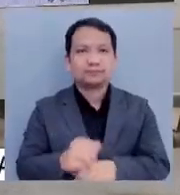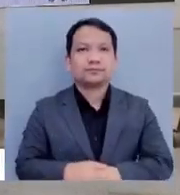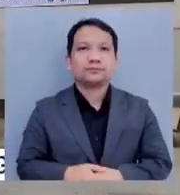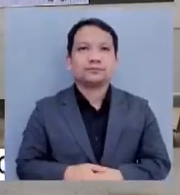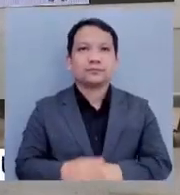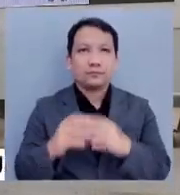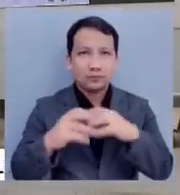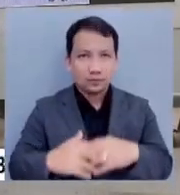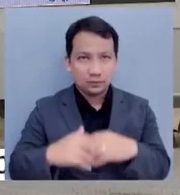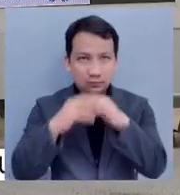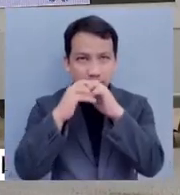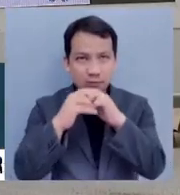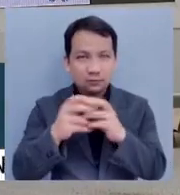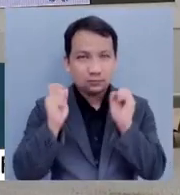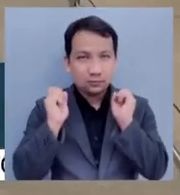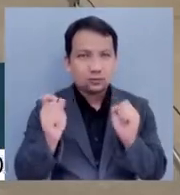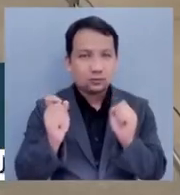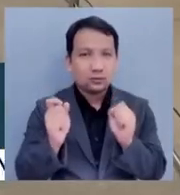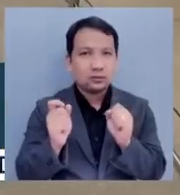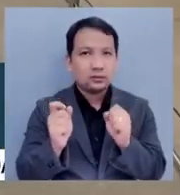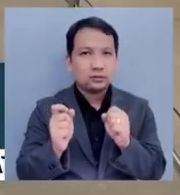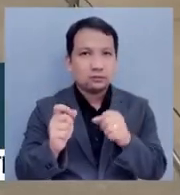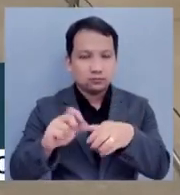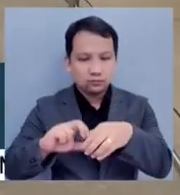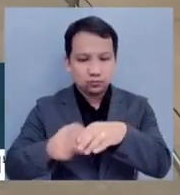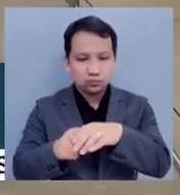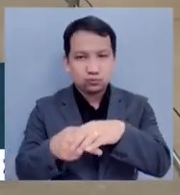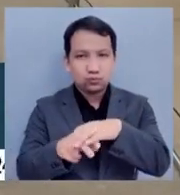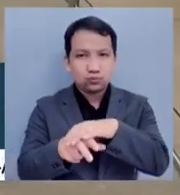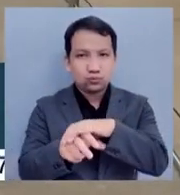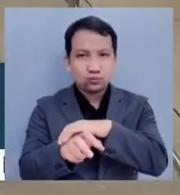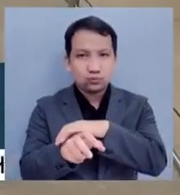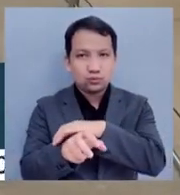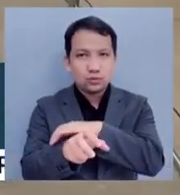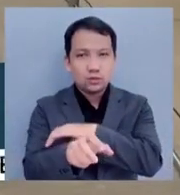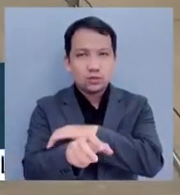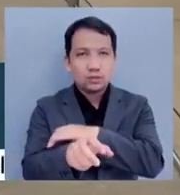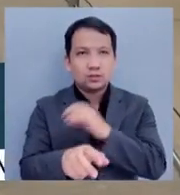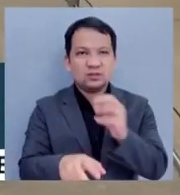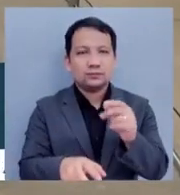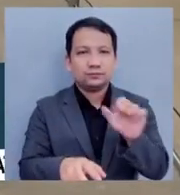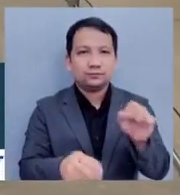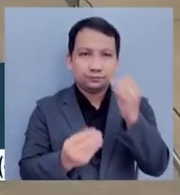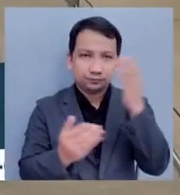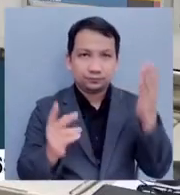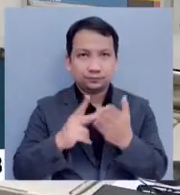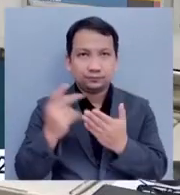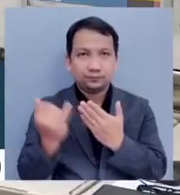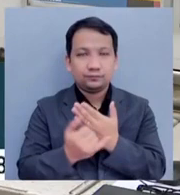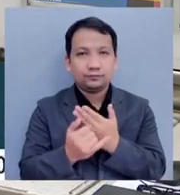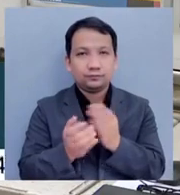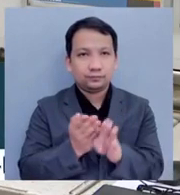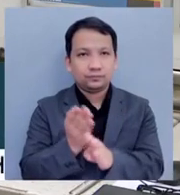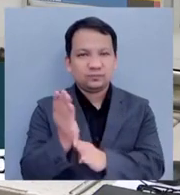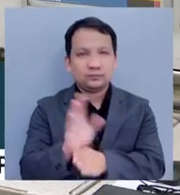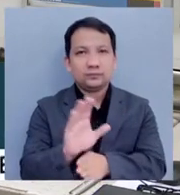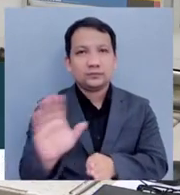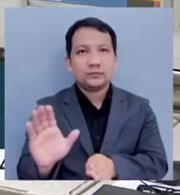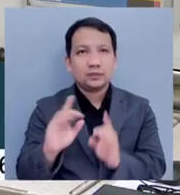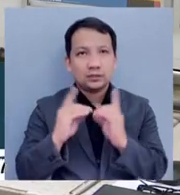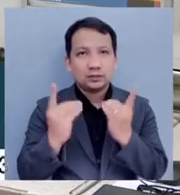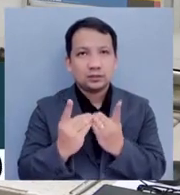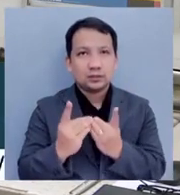Billed as the project of the century, the construction of the Metro Manila Subway Project is on track as the Department